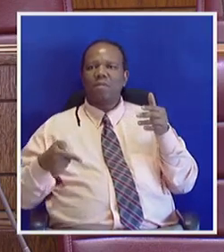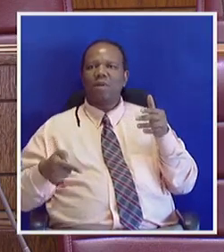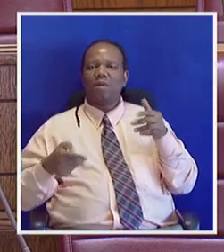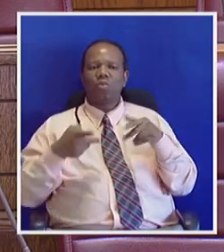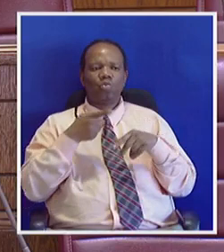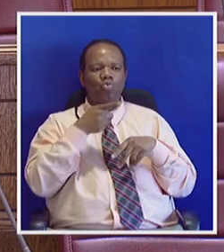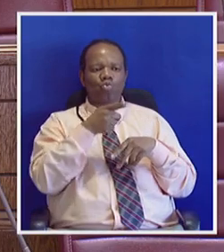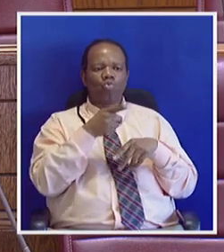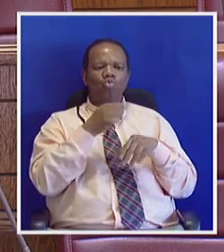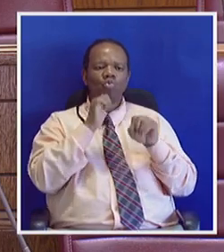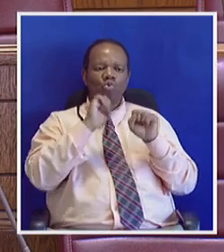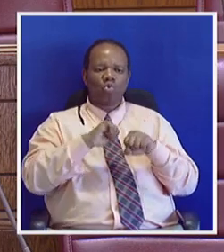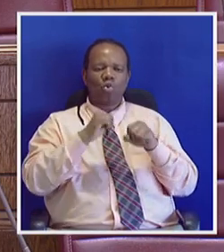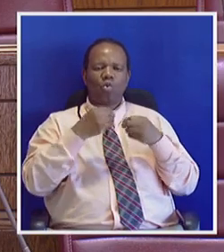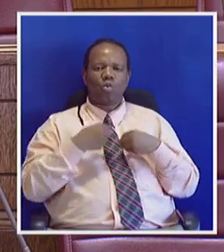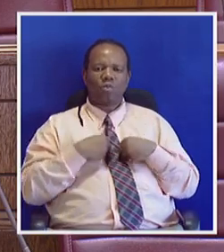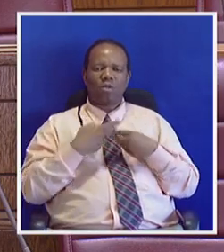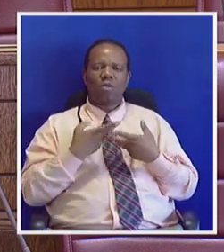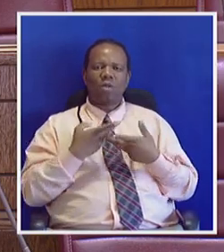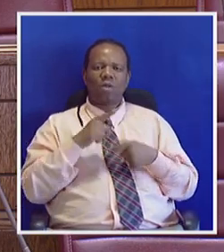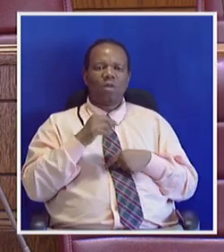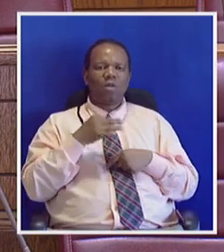me. But you said you are waiting.